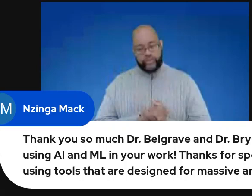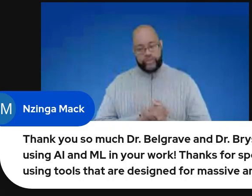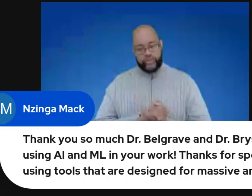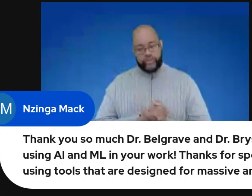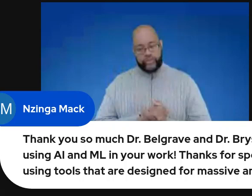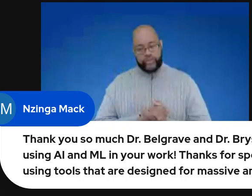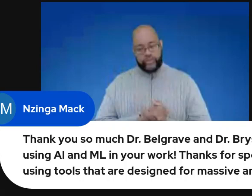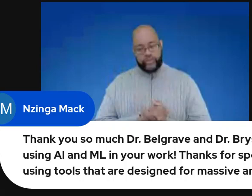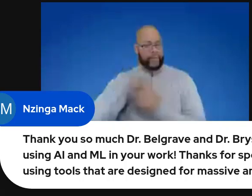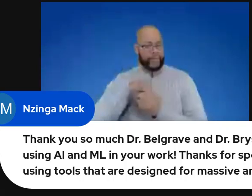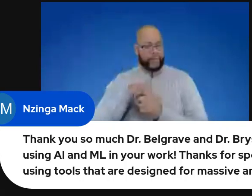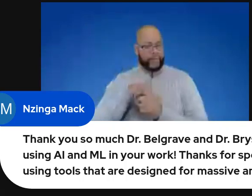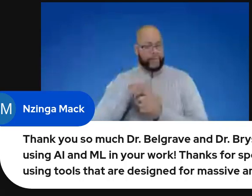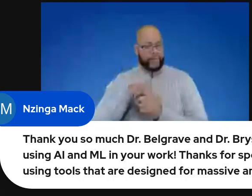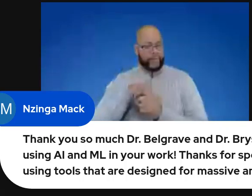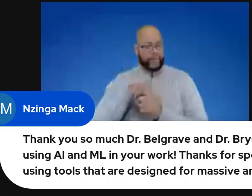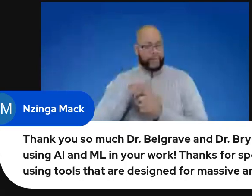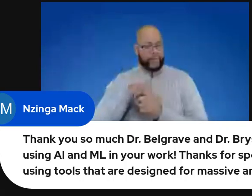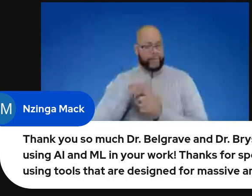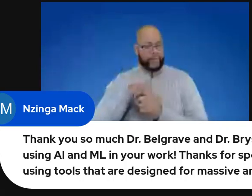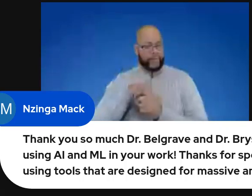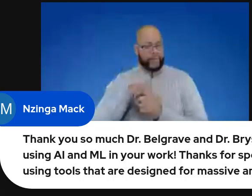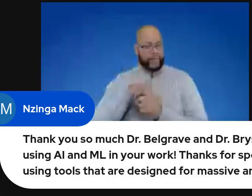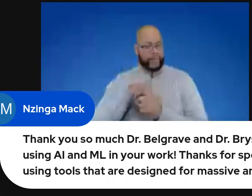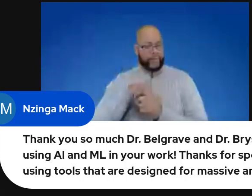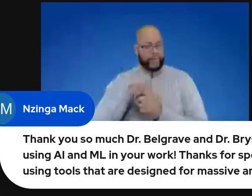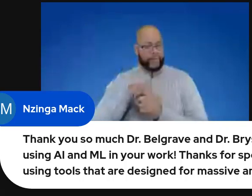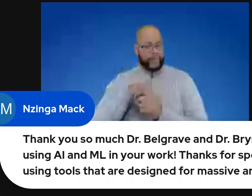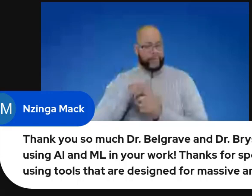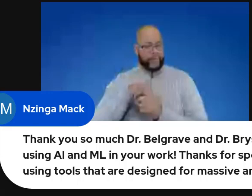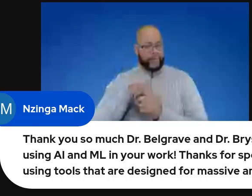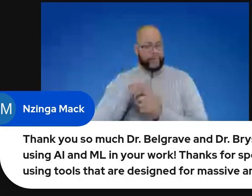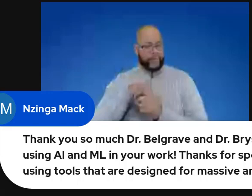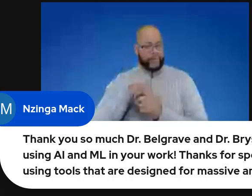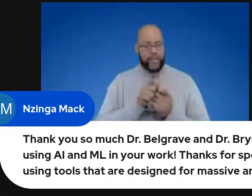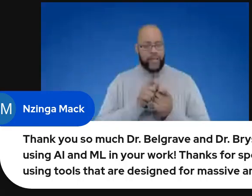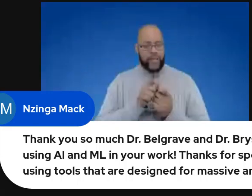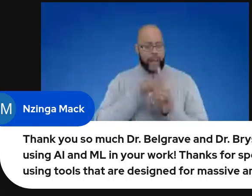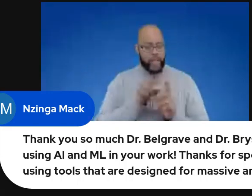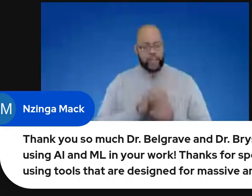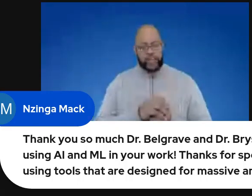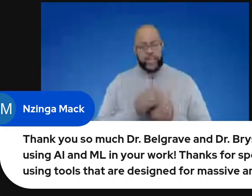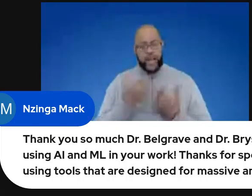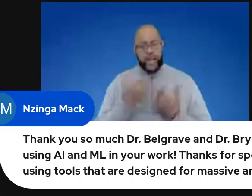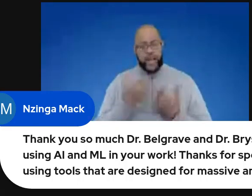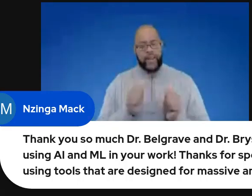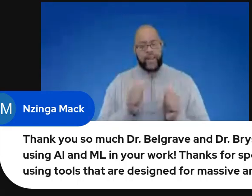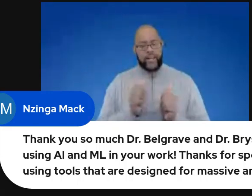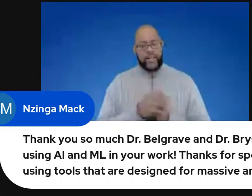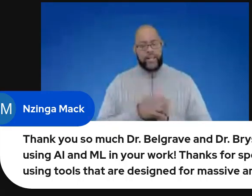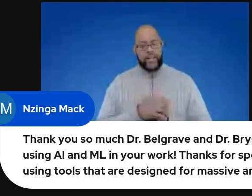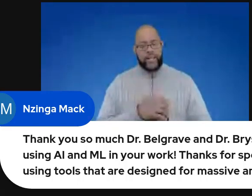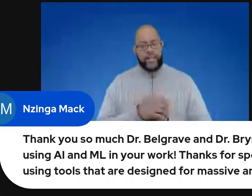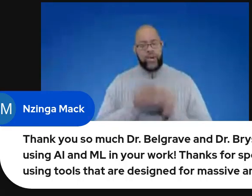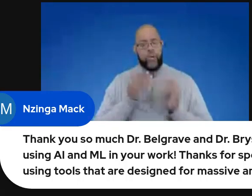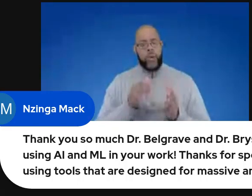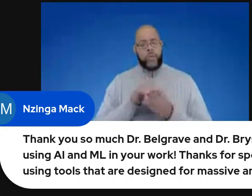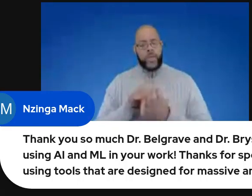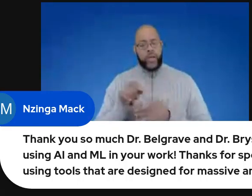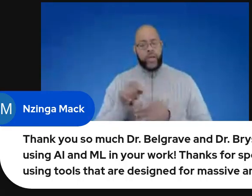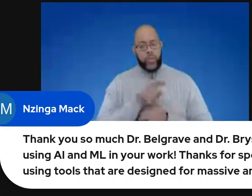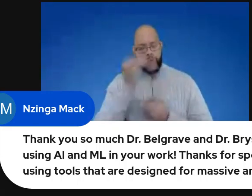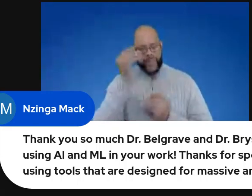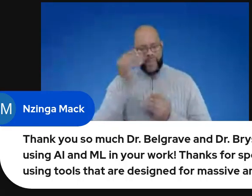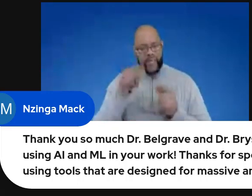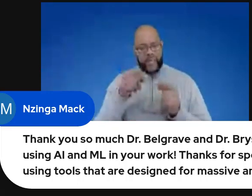for some particular applications. Is there any way that you're thinking